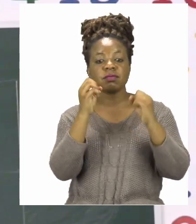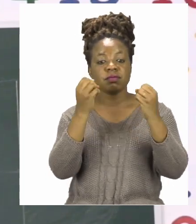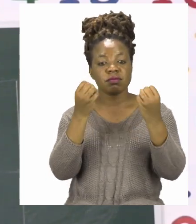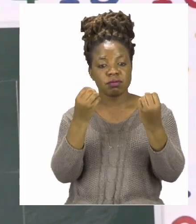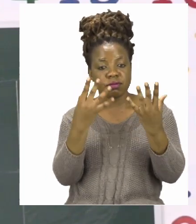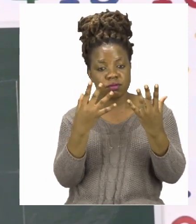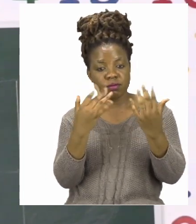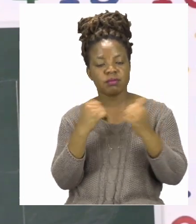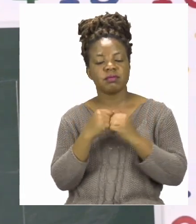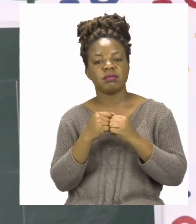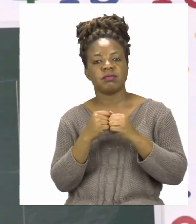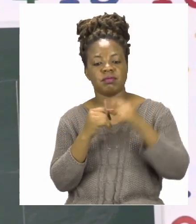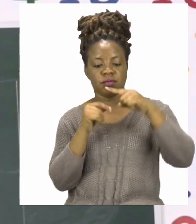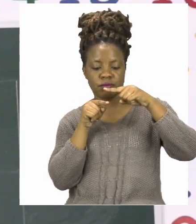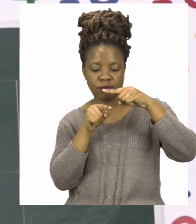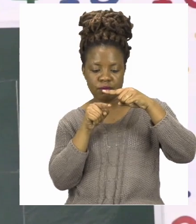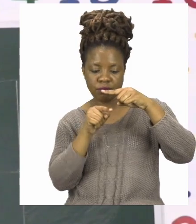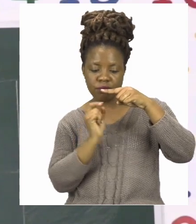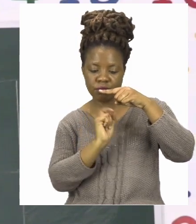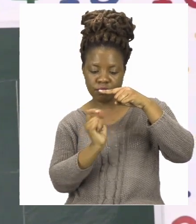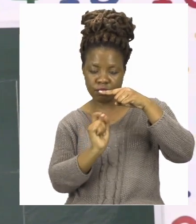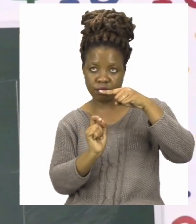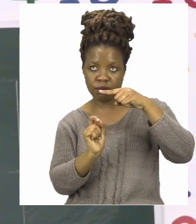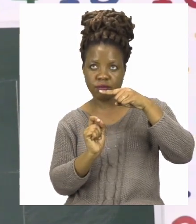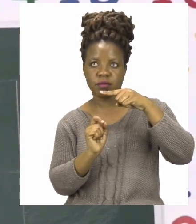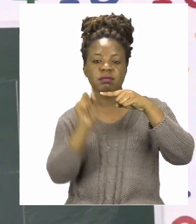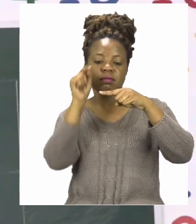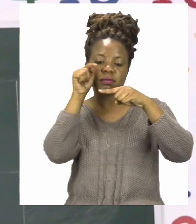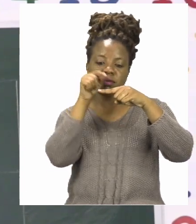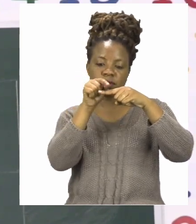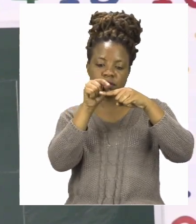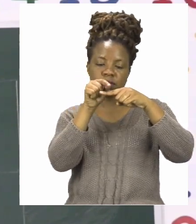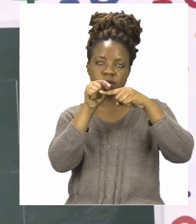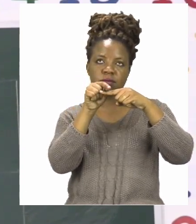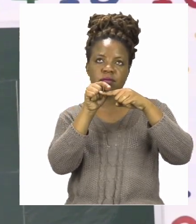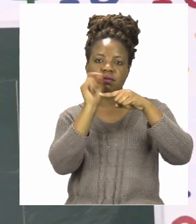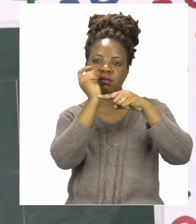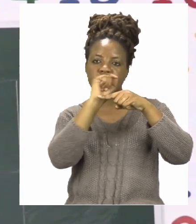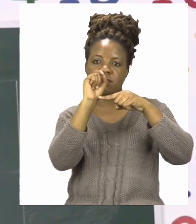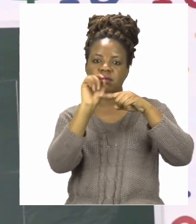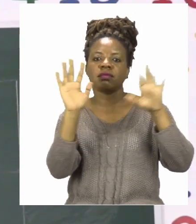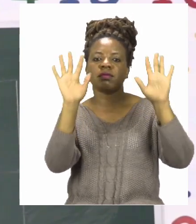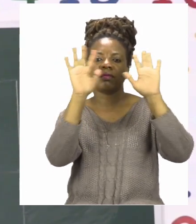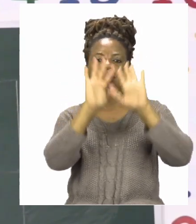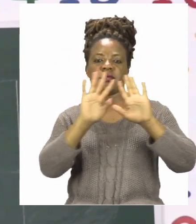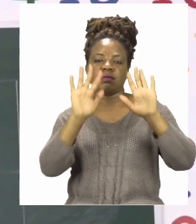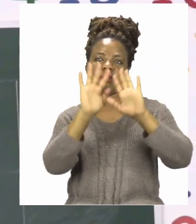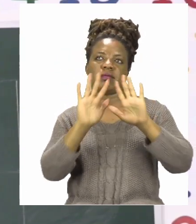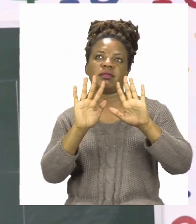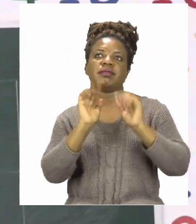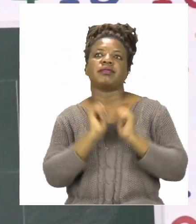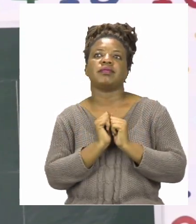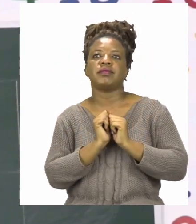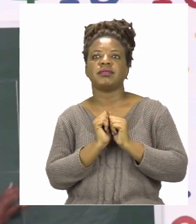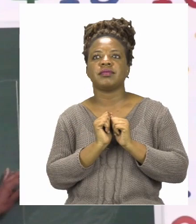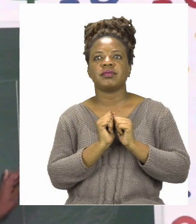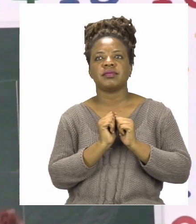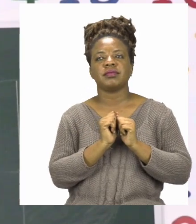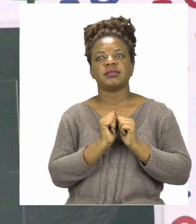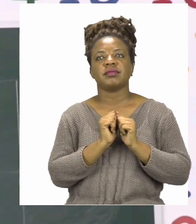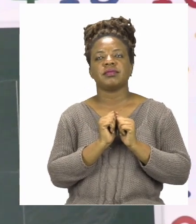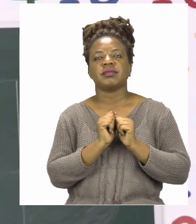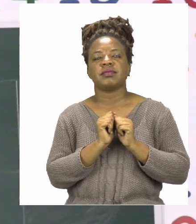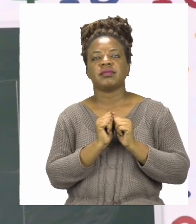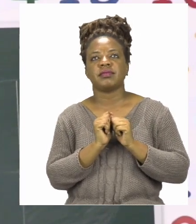write that number below because that's your total. And then after that, you will count how many are colored in